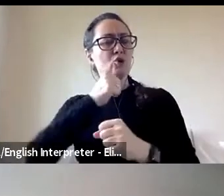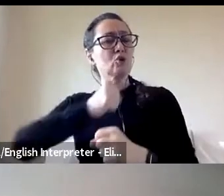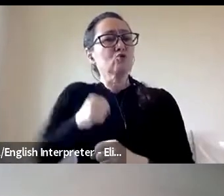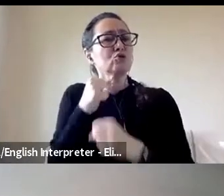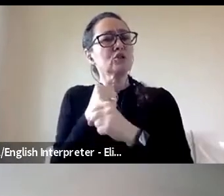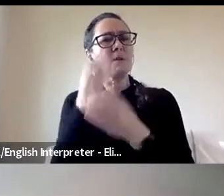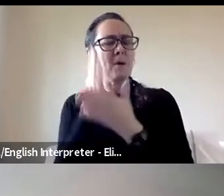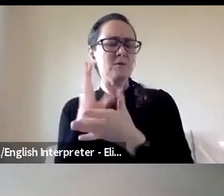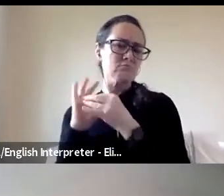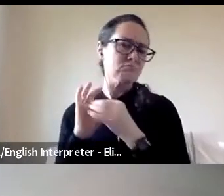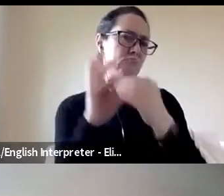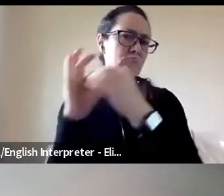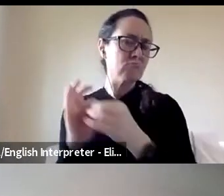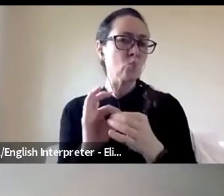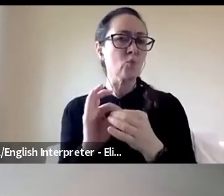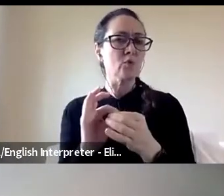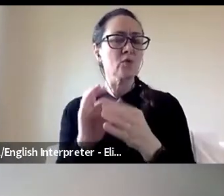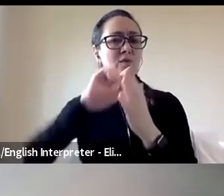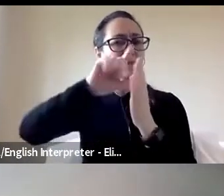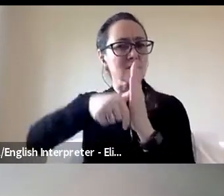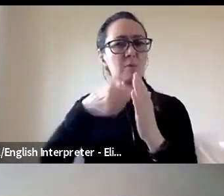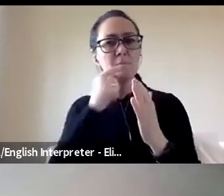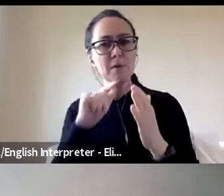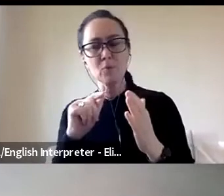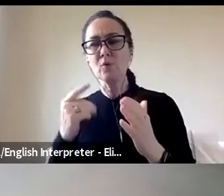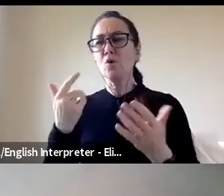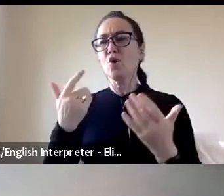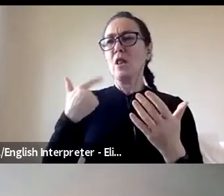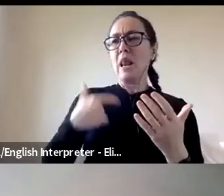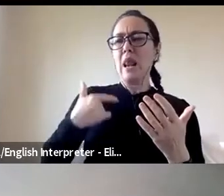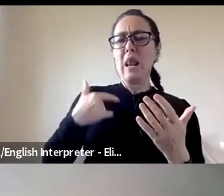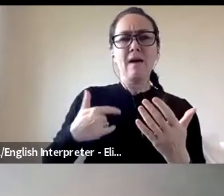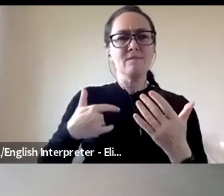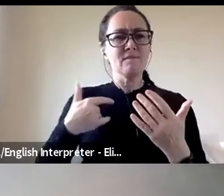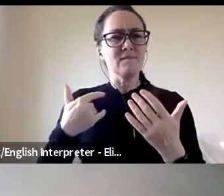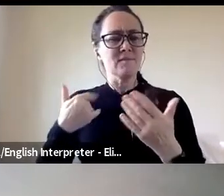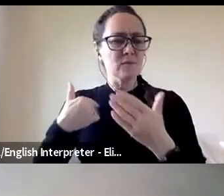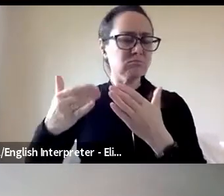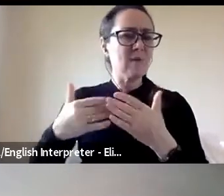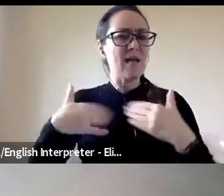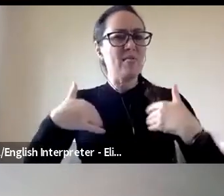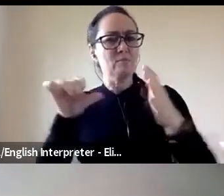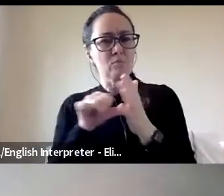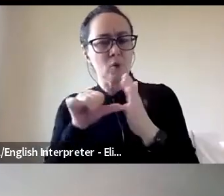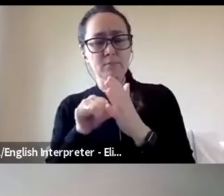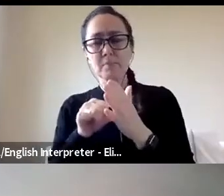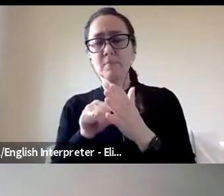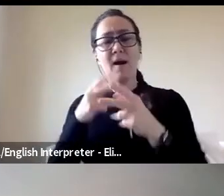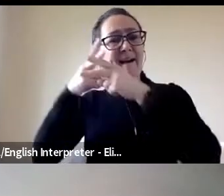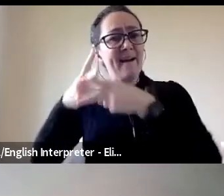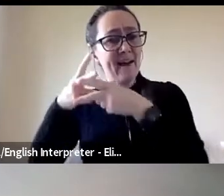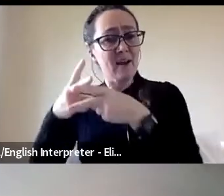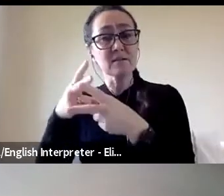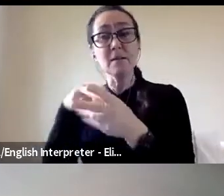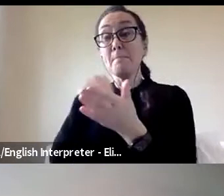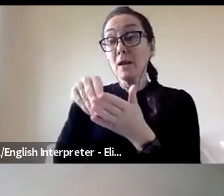people, people living with long-term conditions, unpaid carers, and the third sector. Let me start by introducing